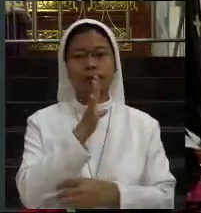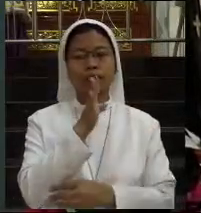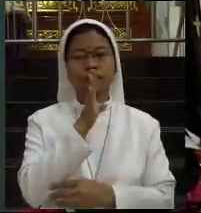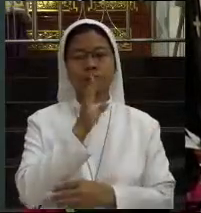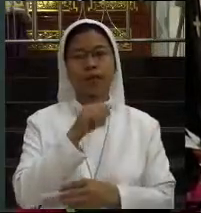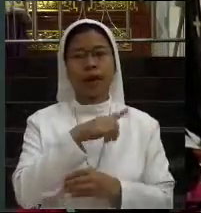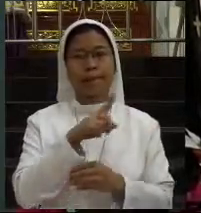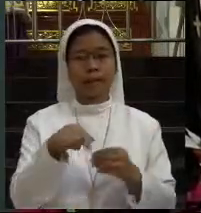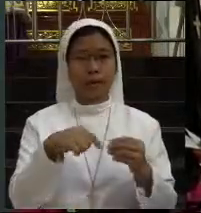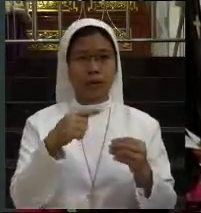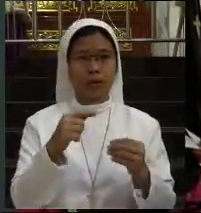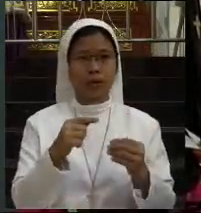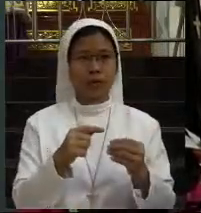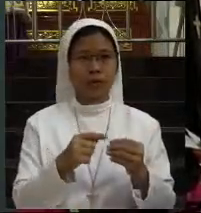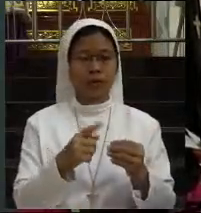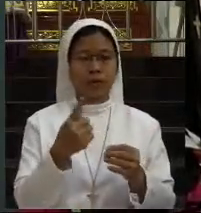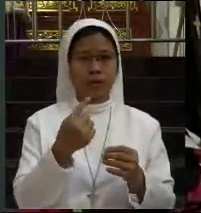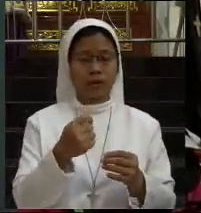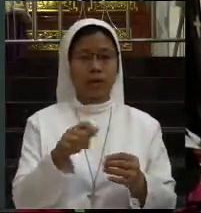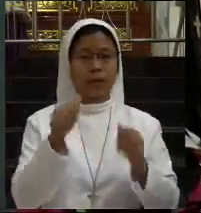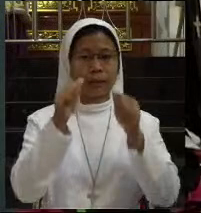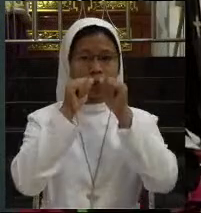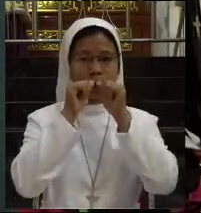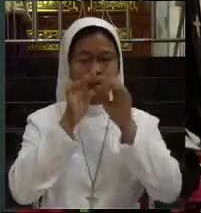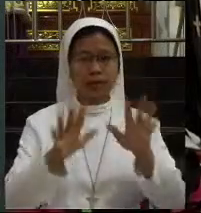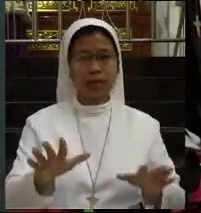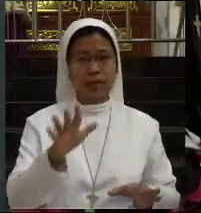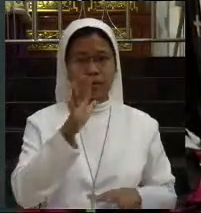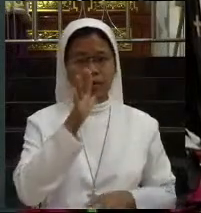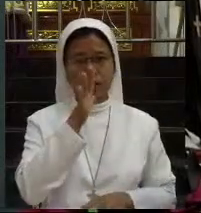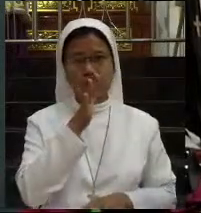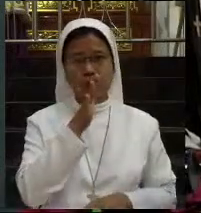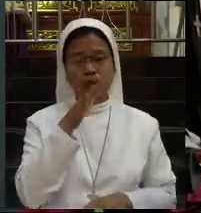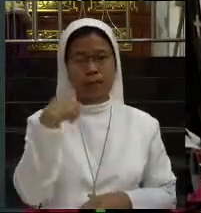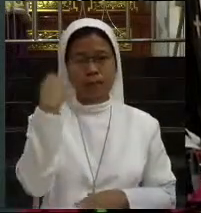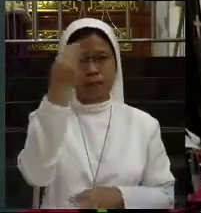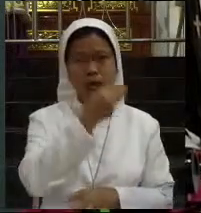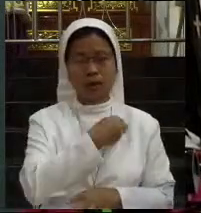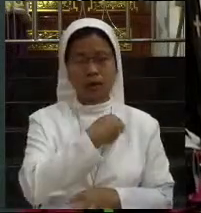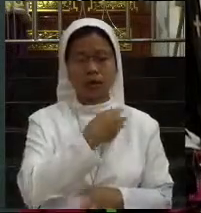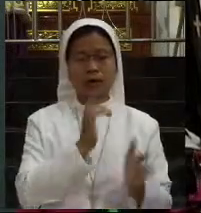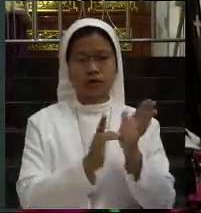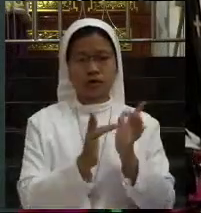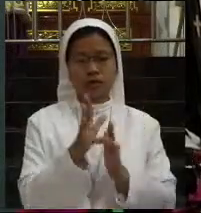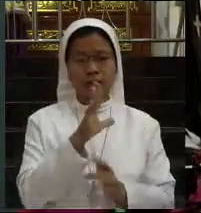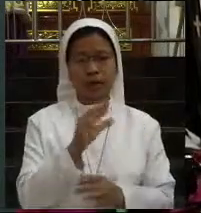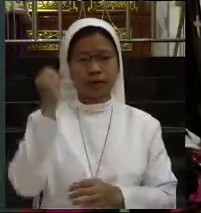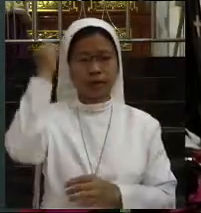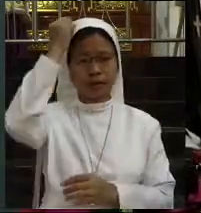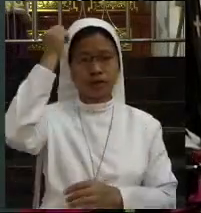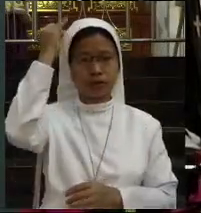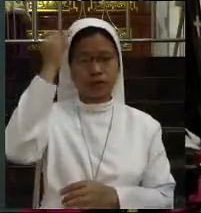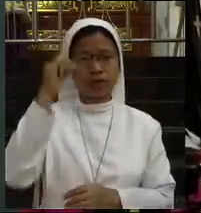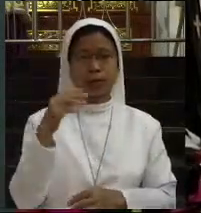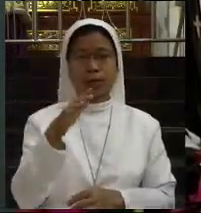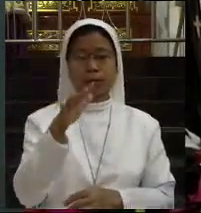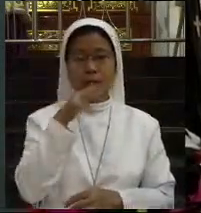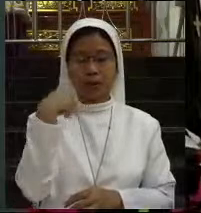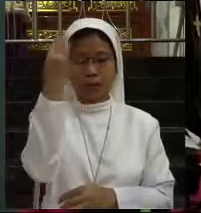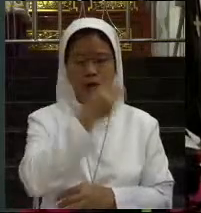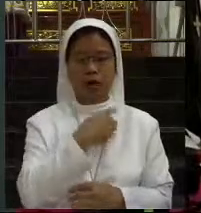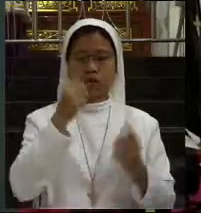of the Blessed Mother with Joseph and Jesus, the Blessed Mother going to the temple for